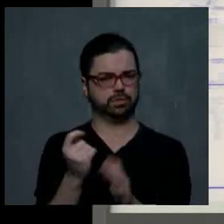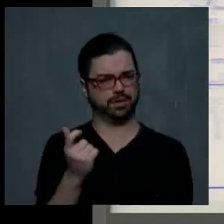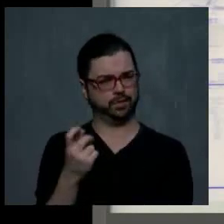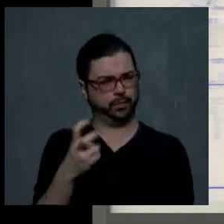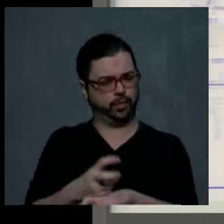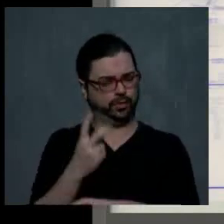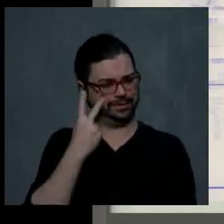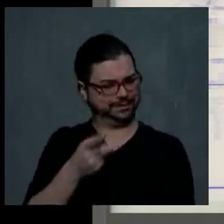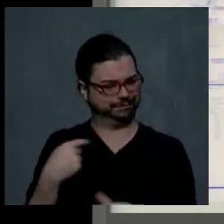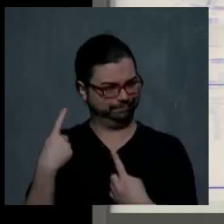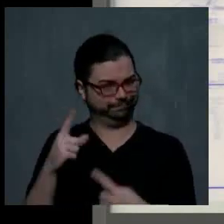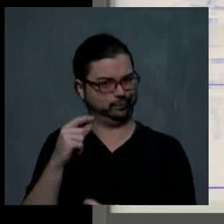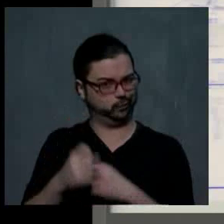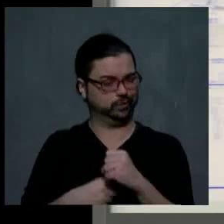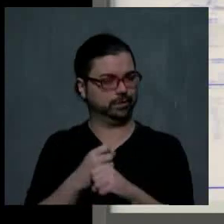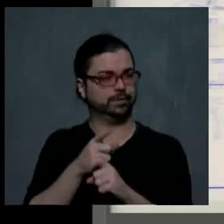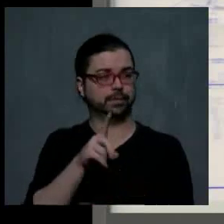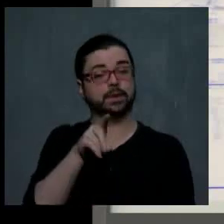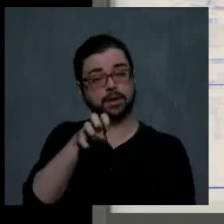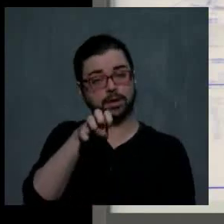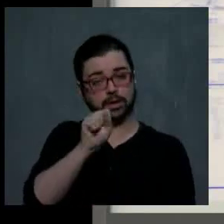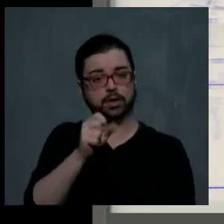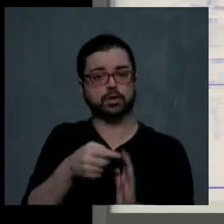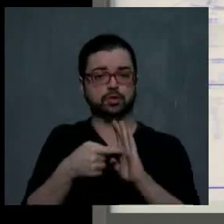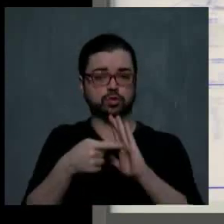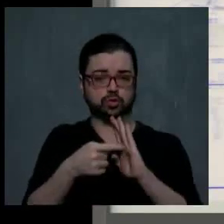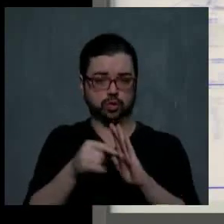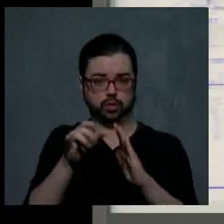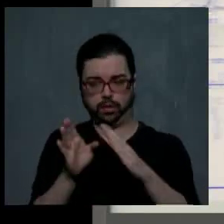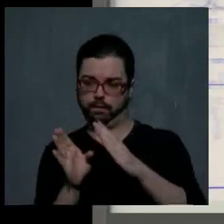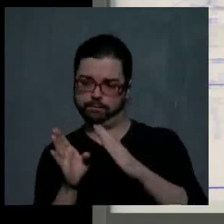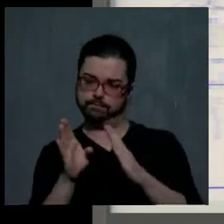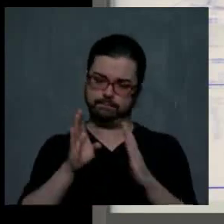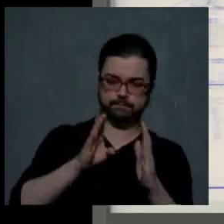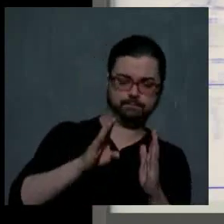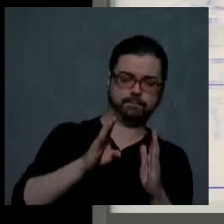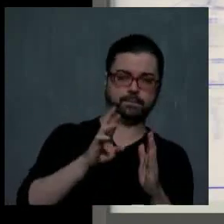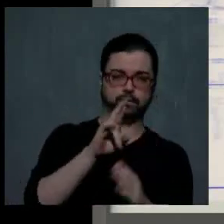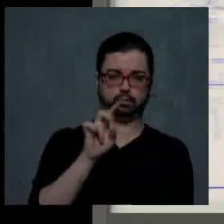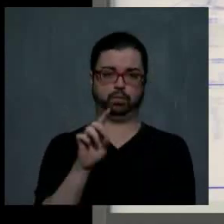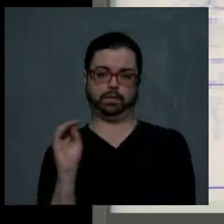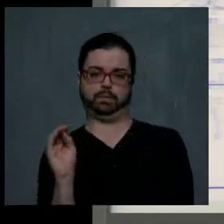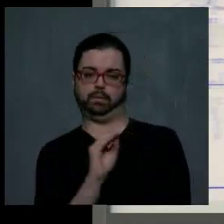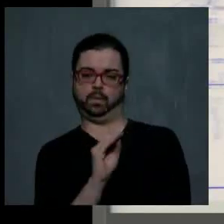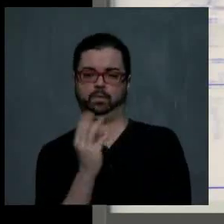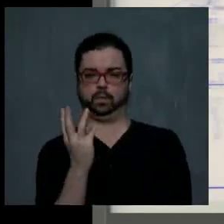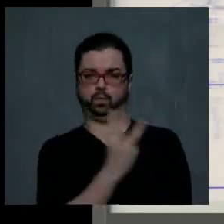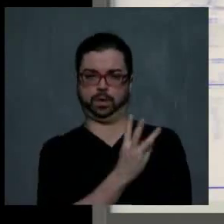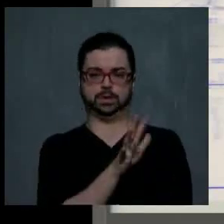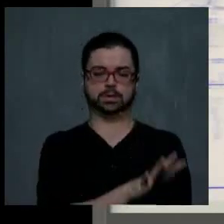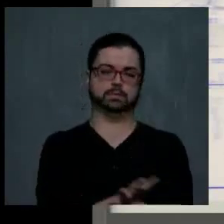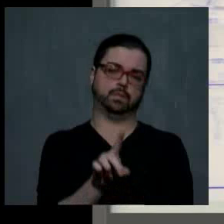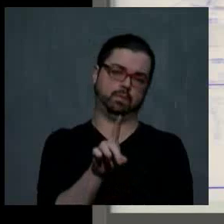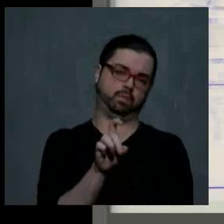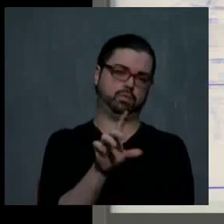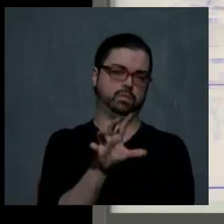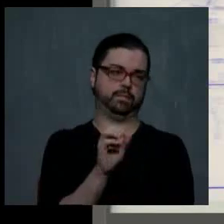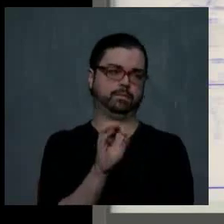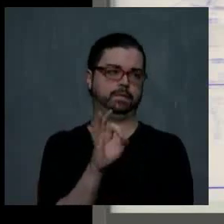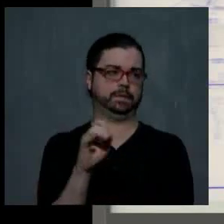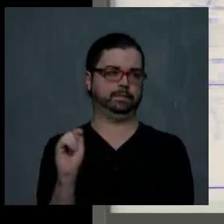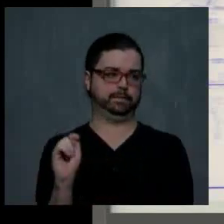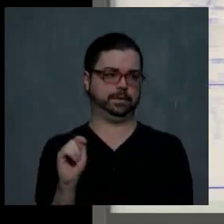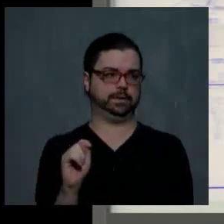20 years, it does show the realignment of Bowman Road, and Bowman Road actually moves westward about 150 feet from where it is right